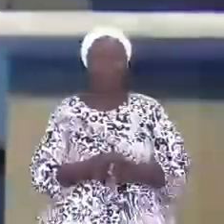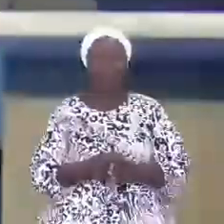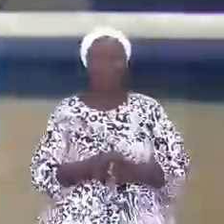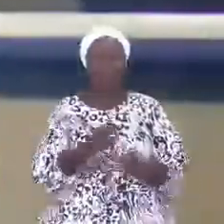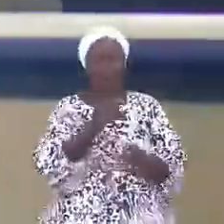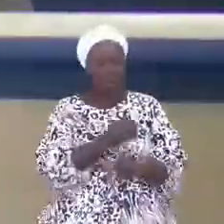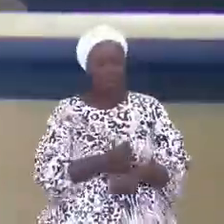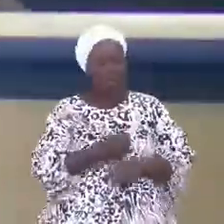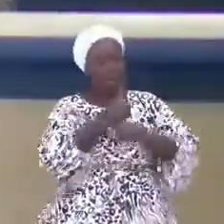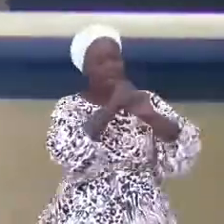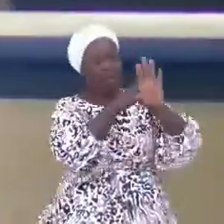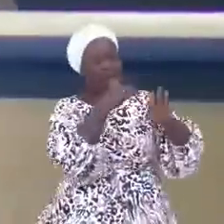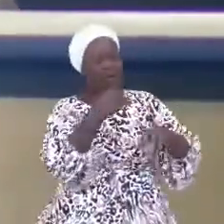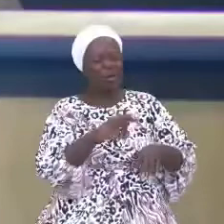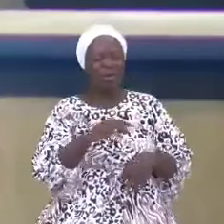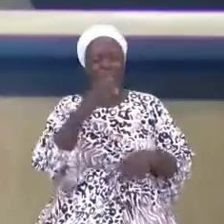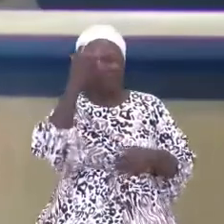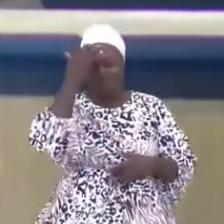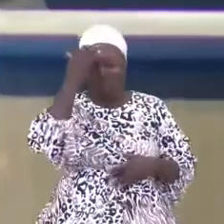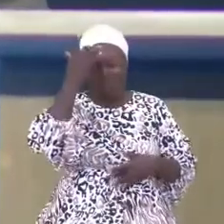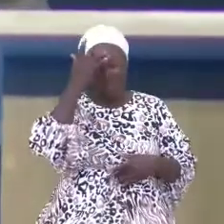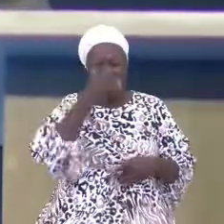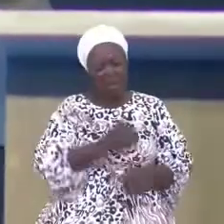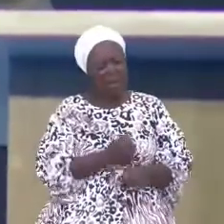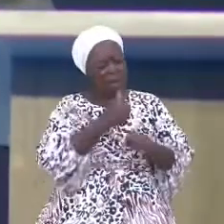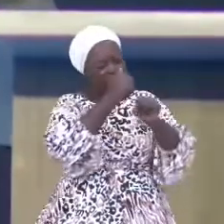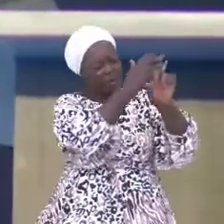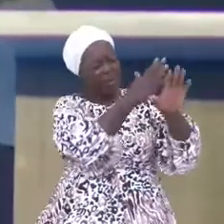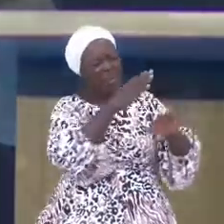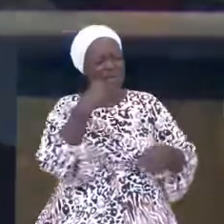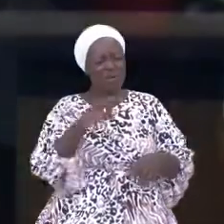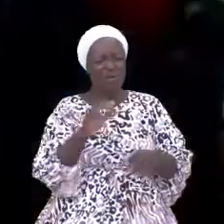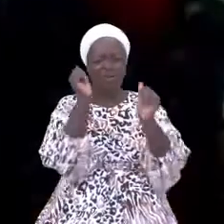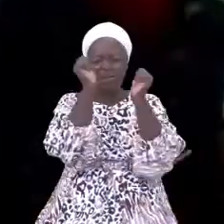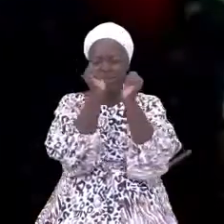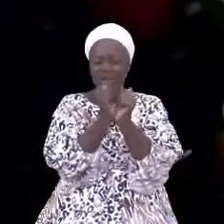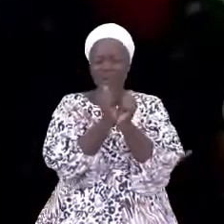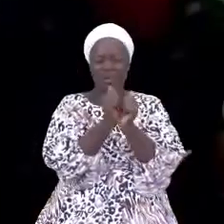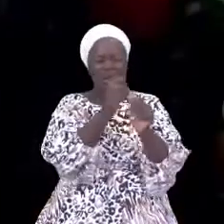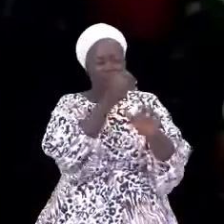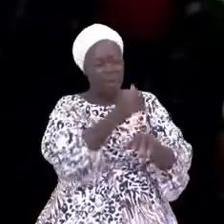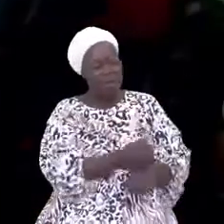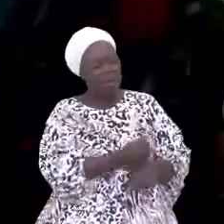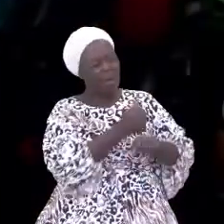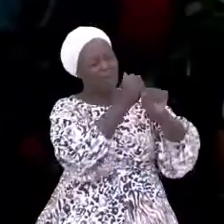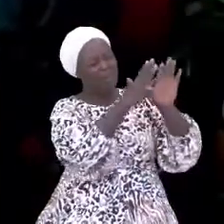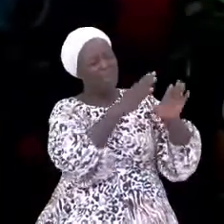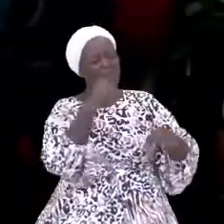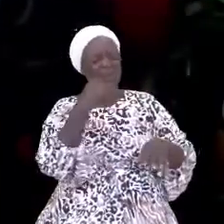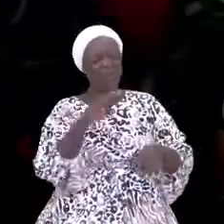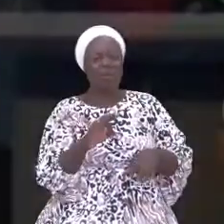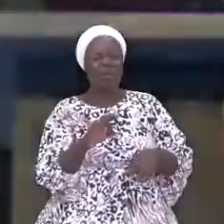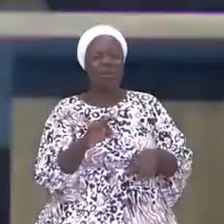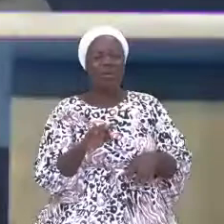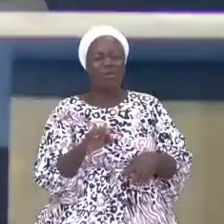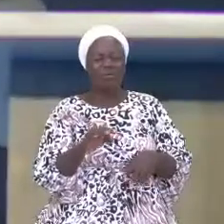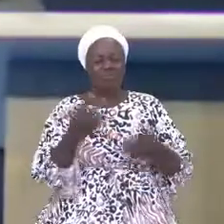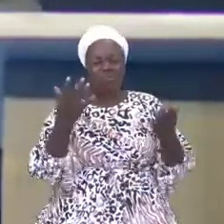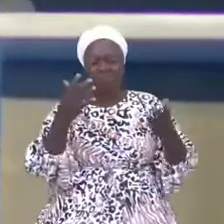Mountain of sickness, mountain of slavery, mountain of